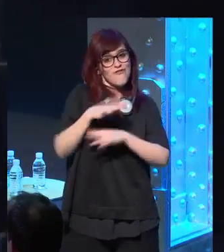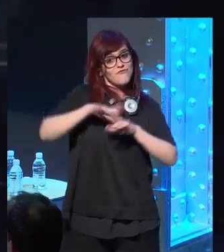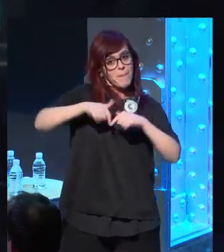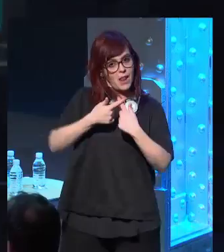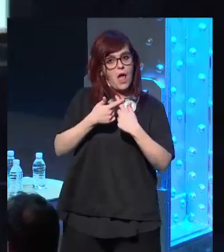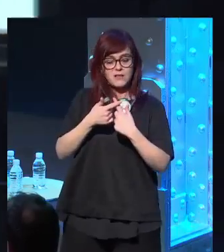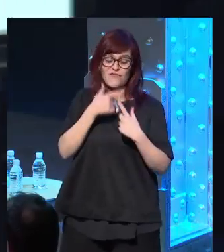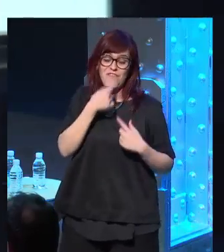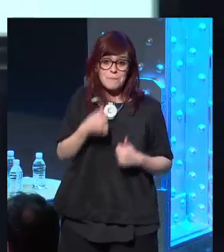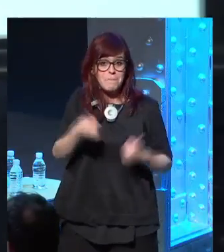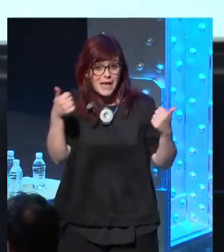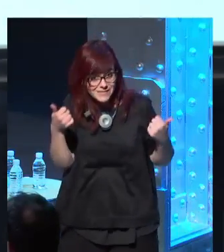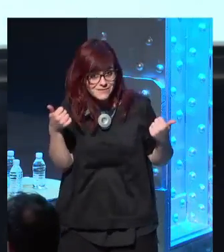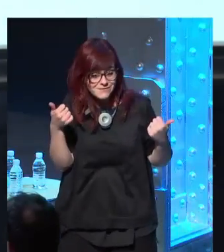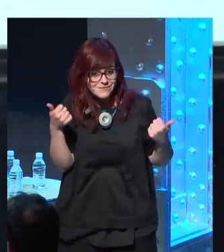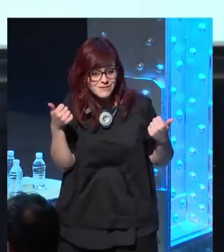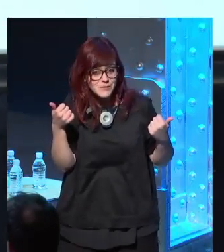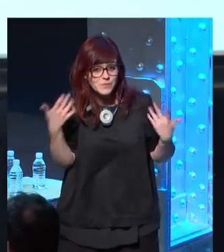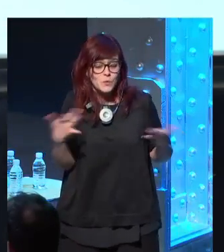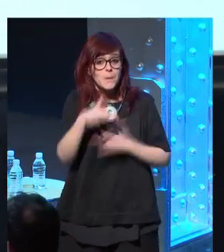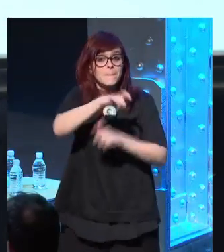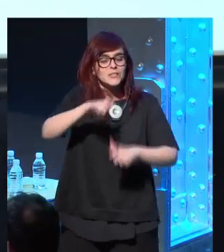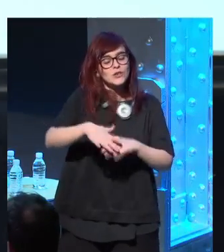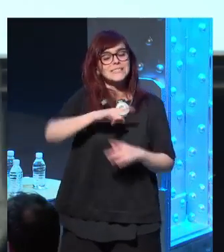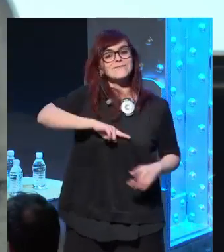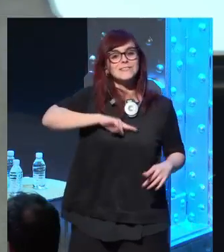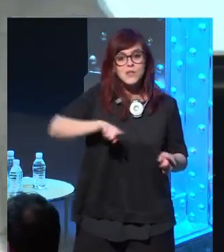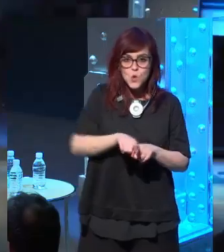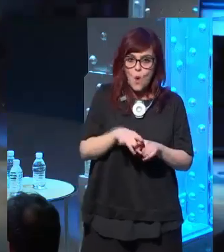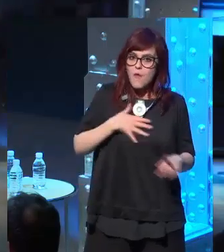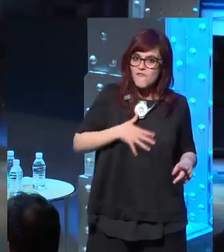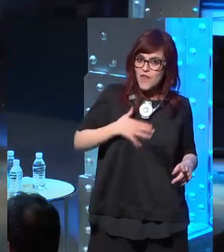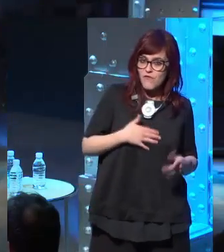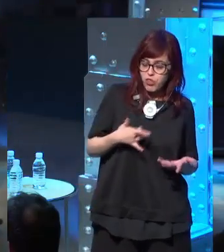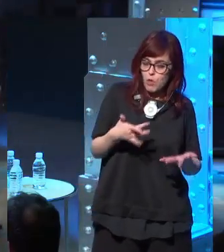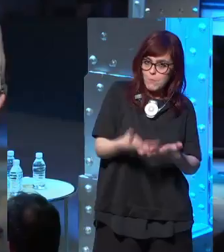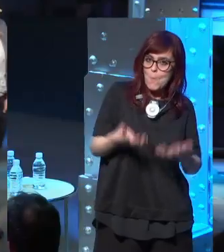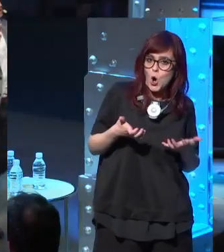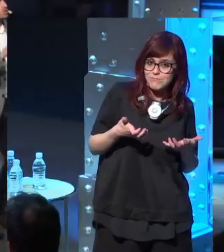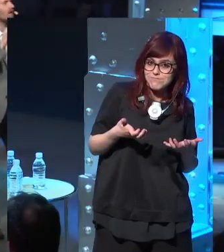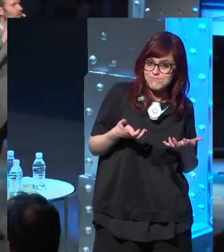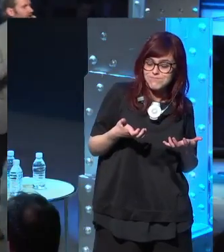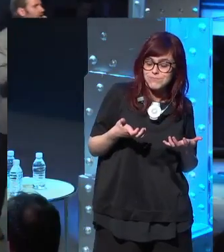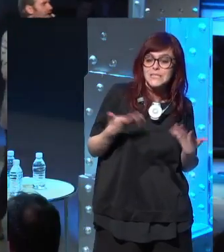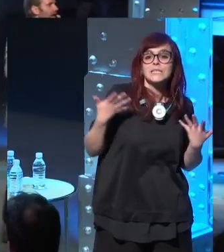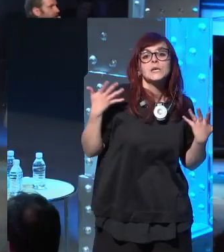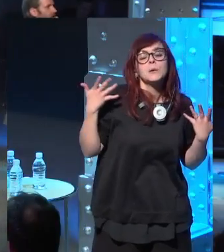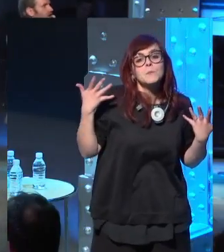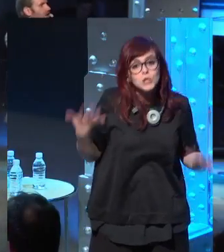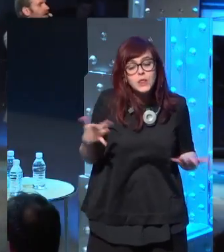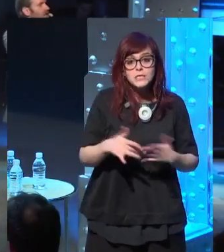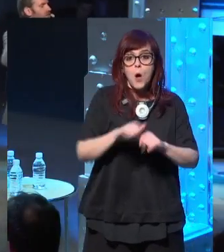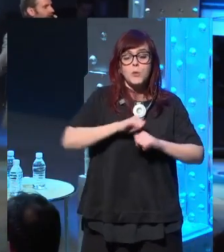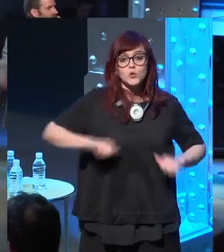feel about their lives. I think the reason why we see Portugal and Spain so high up in the list is that you are better